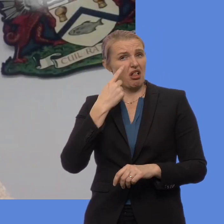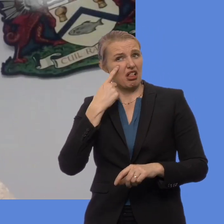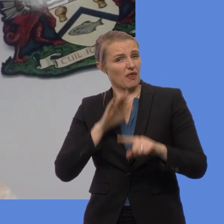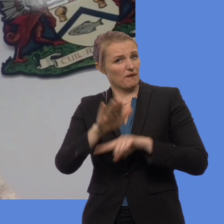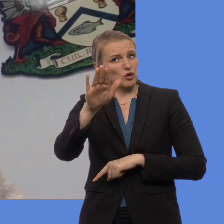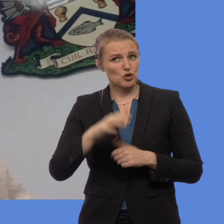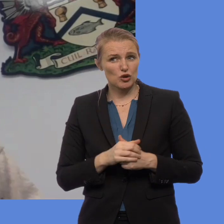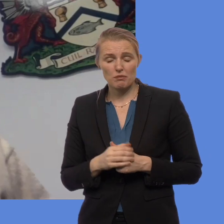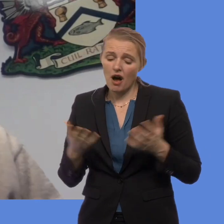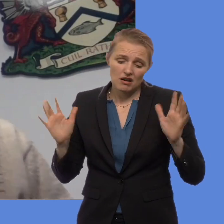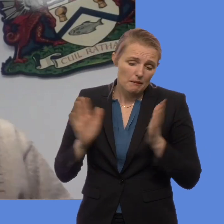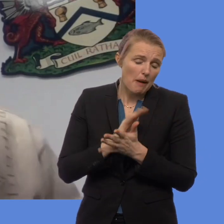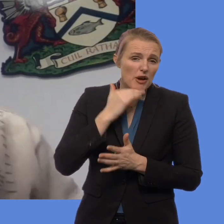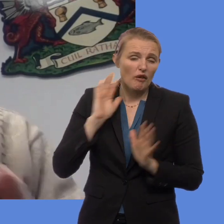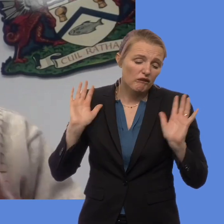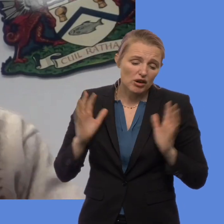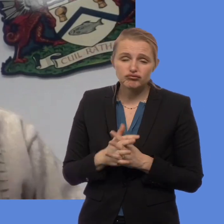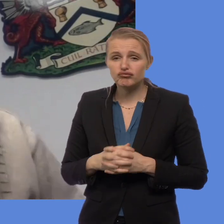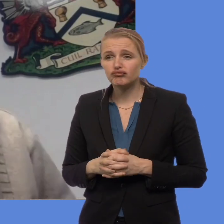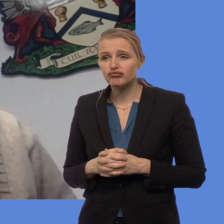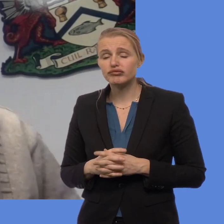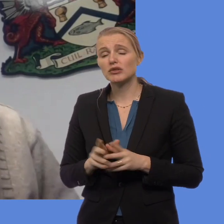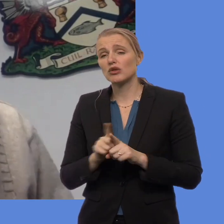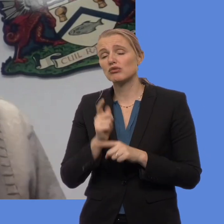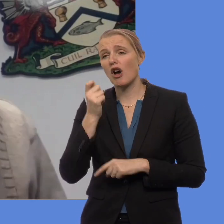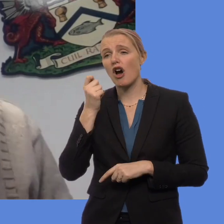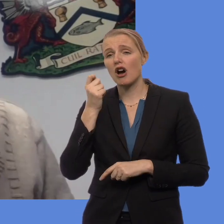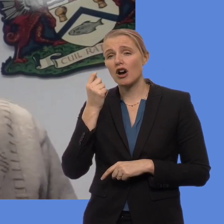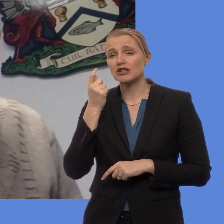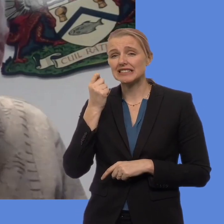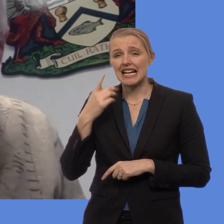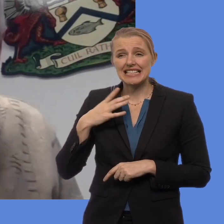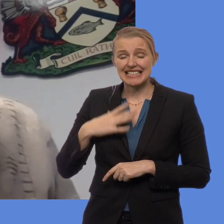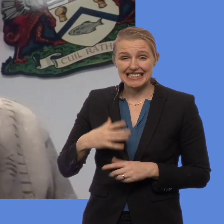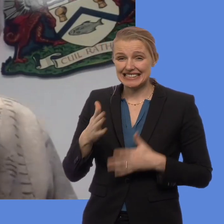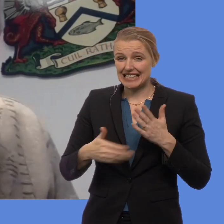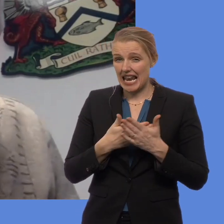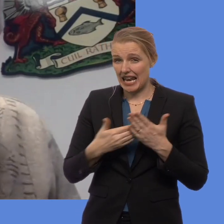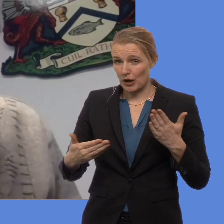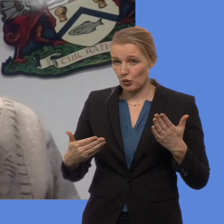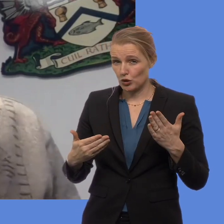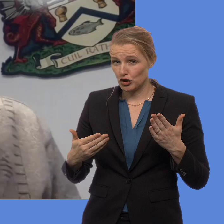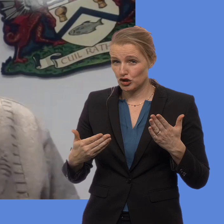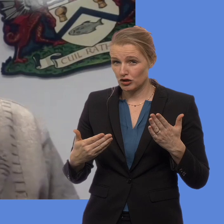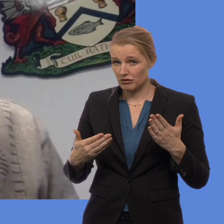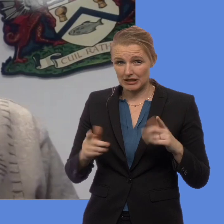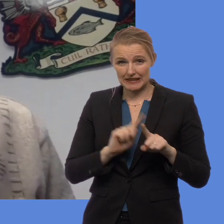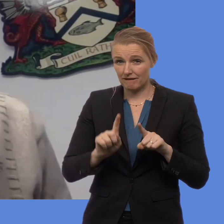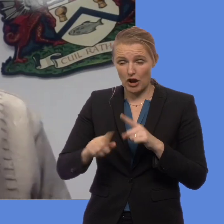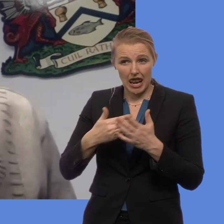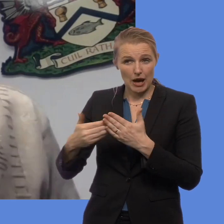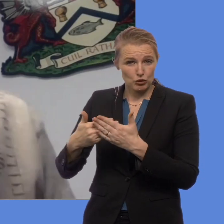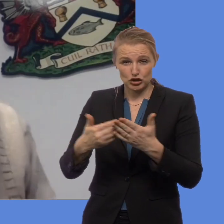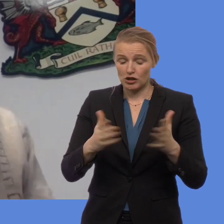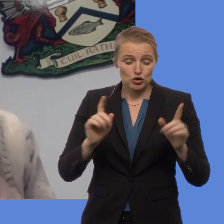Yeah. But no, I'm happy enough. Yeah, Happy no. enough. And I understand the need for sign language in all different languages. So